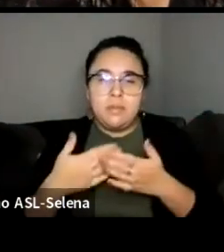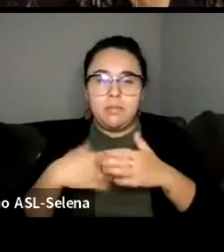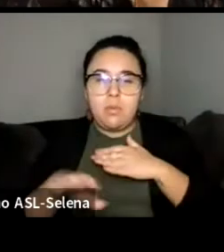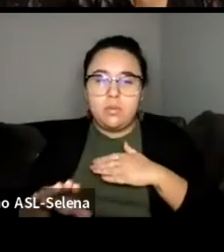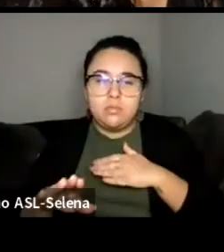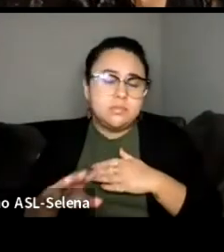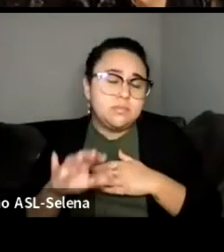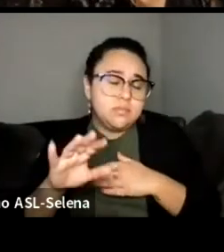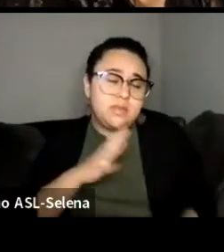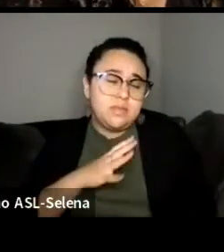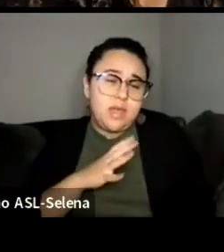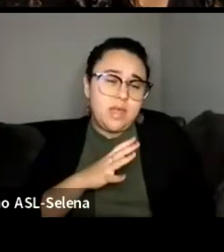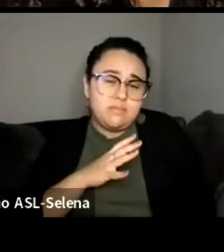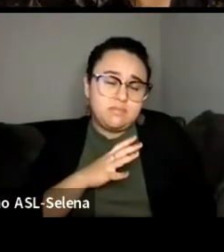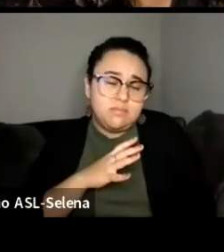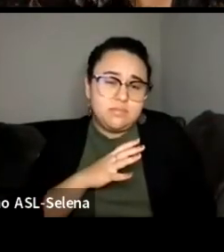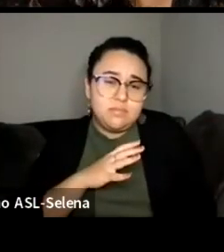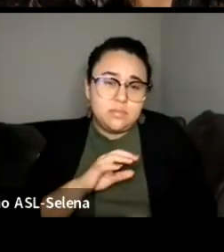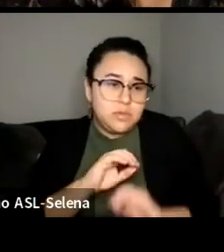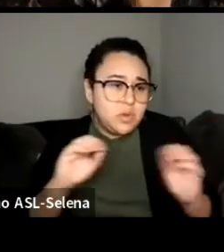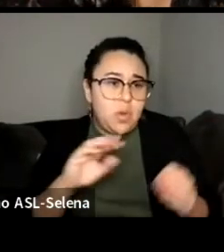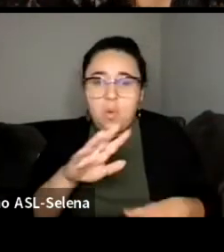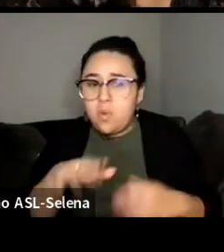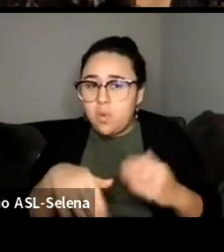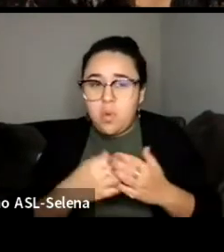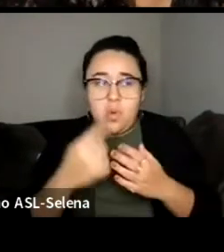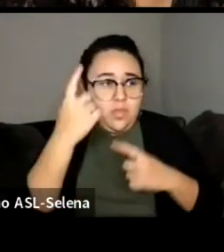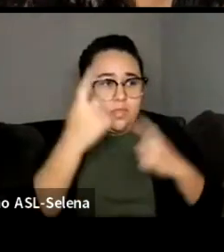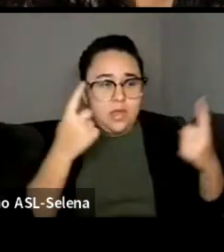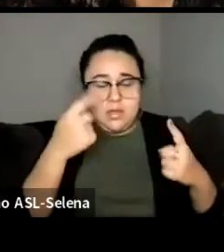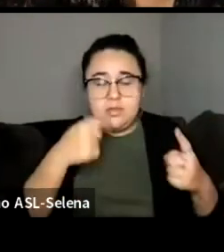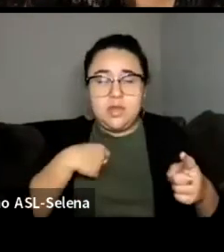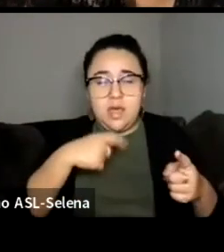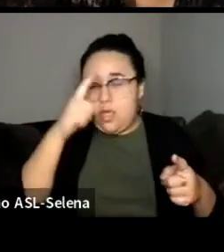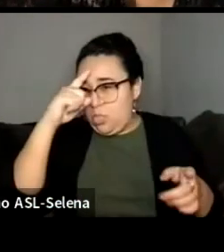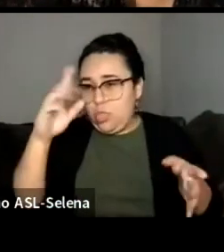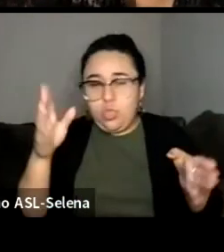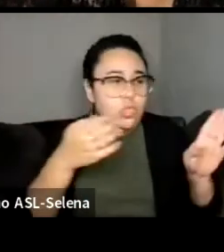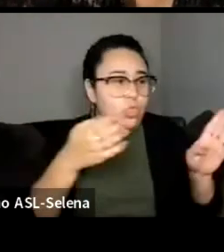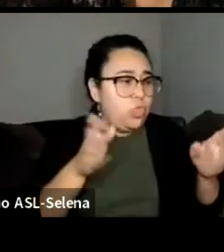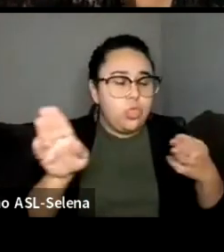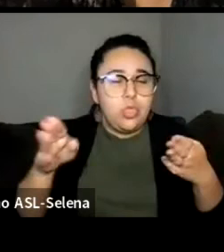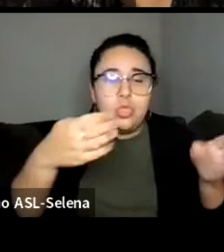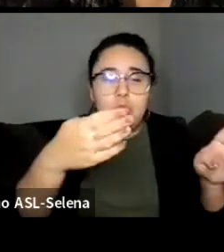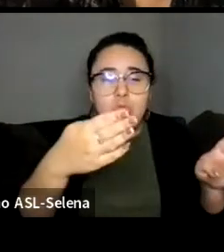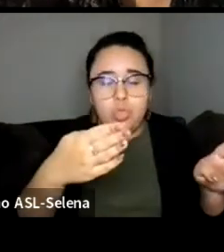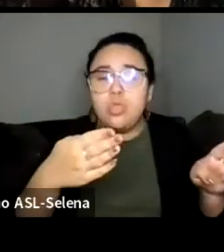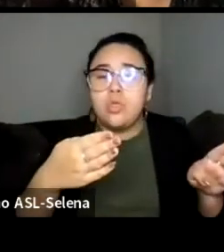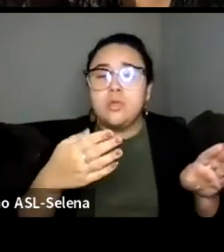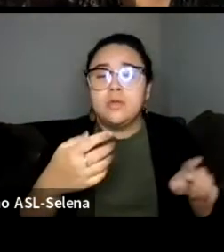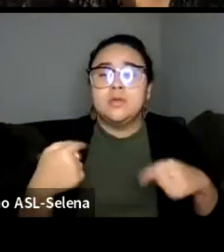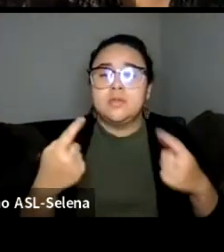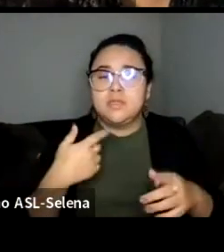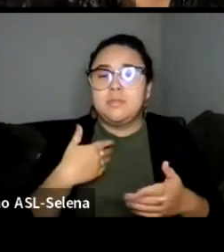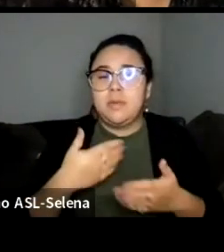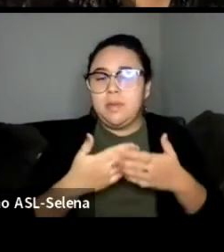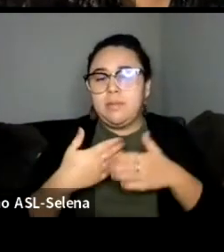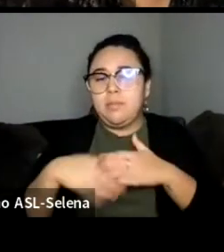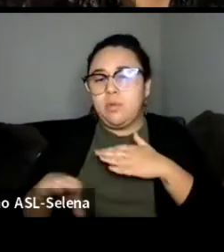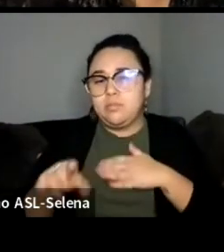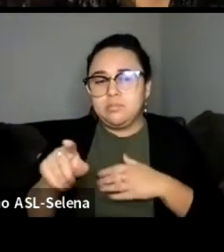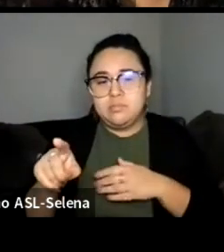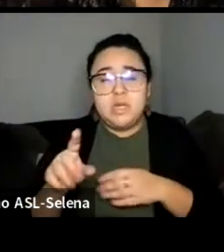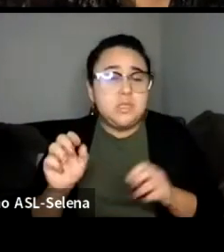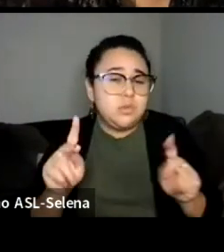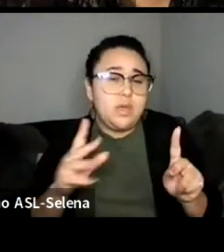to get back to that creative space, you do need people who welcome that and who are like, this is a part of you. I'm not going to compartmentalize